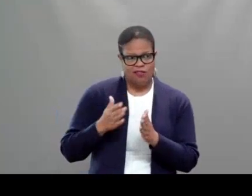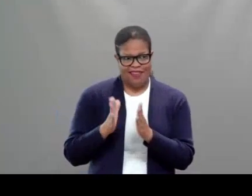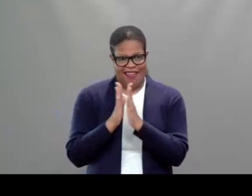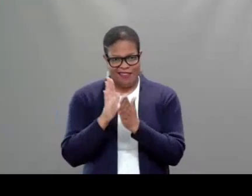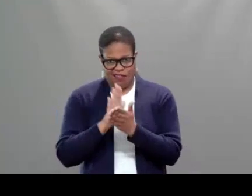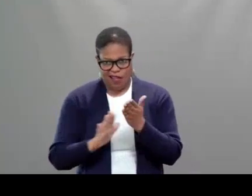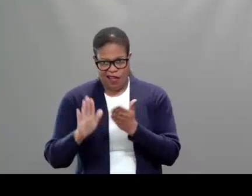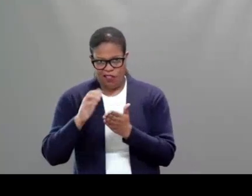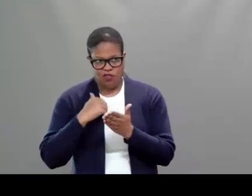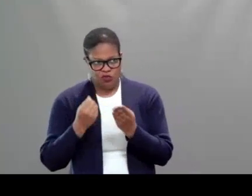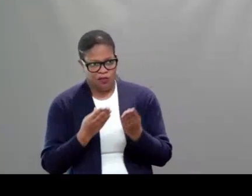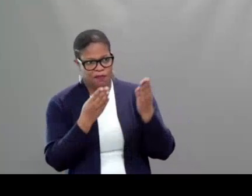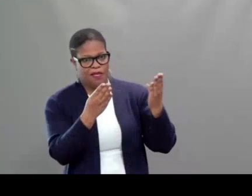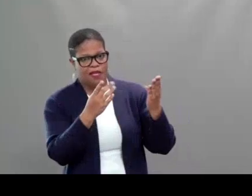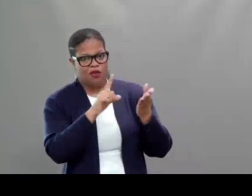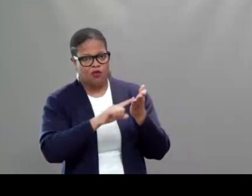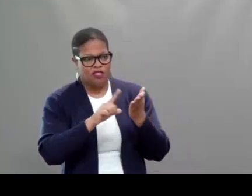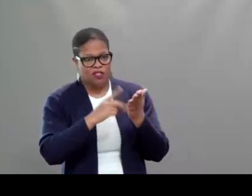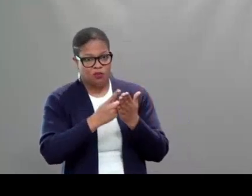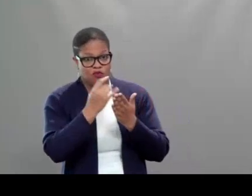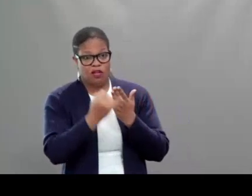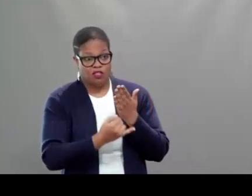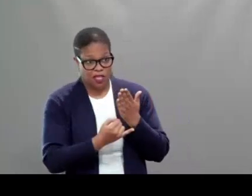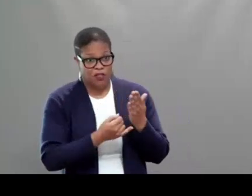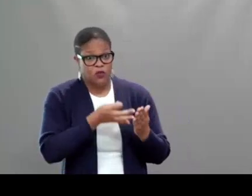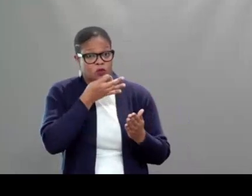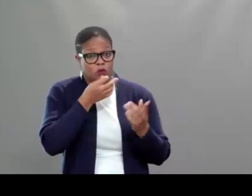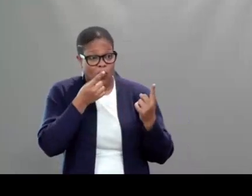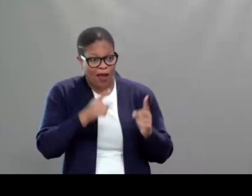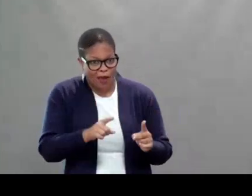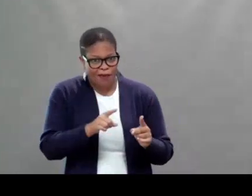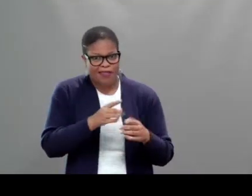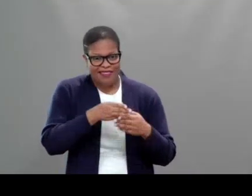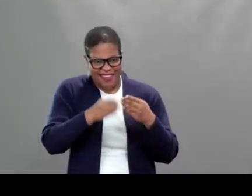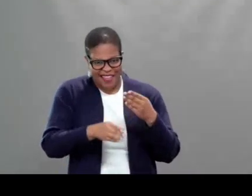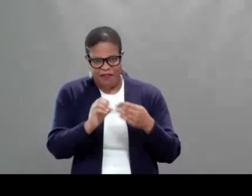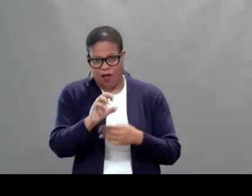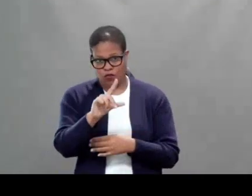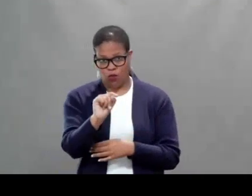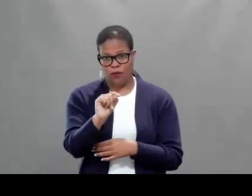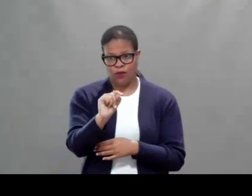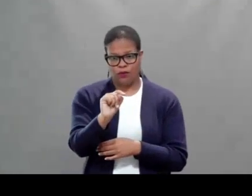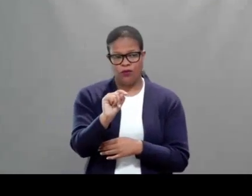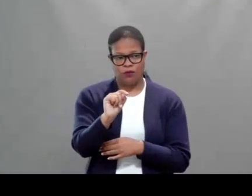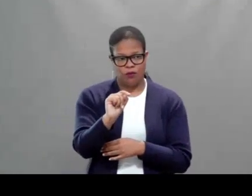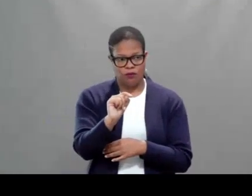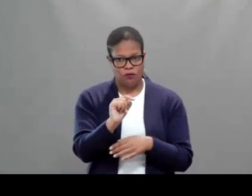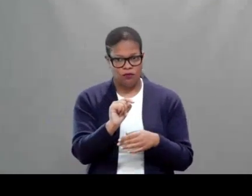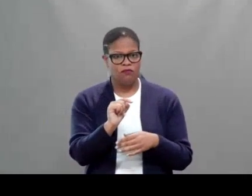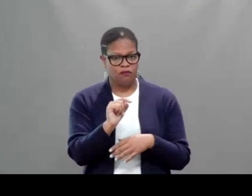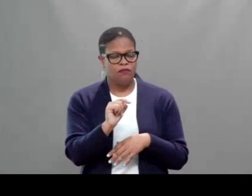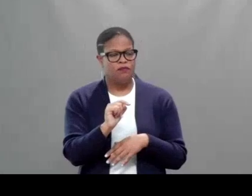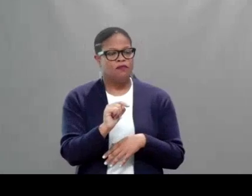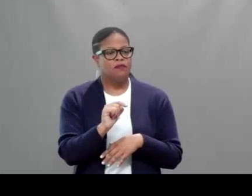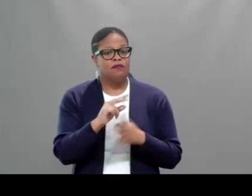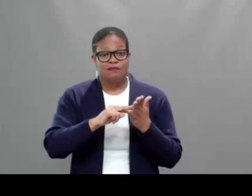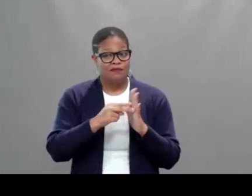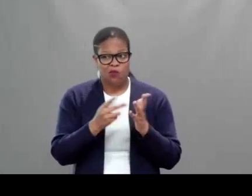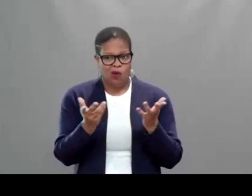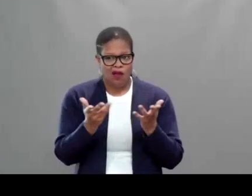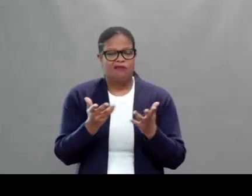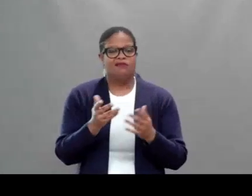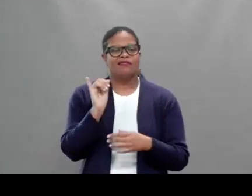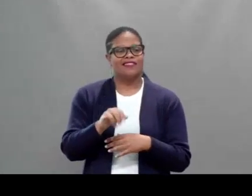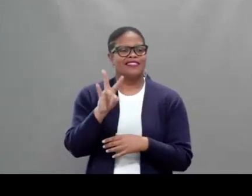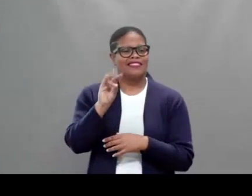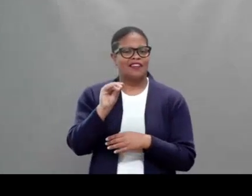project to them is coming up here in the end of October, I believe. And what that is it's a